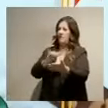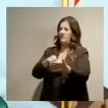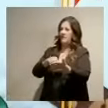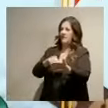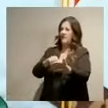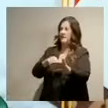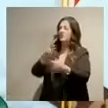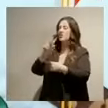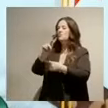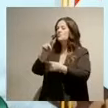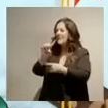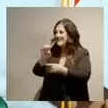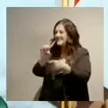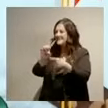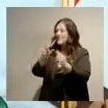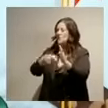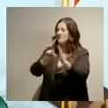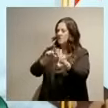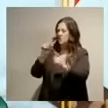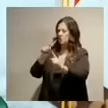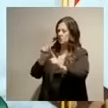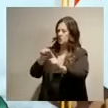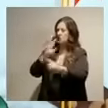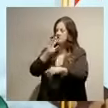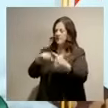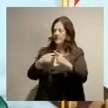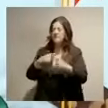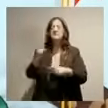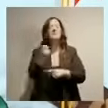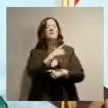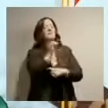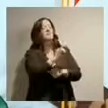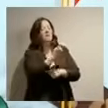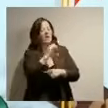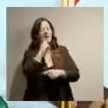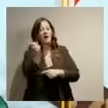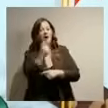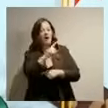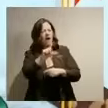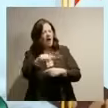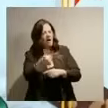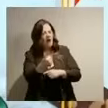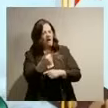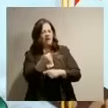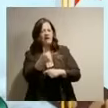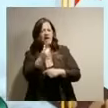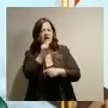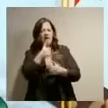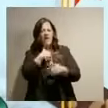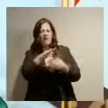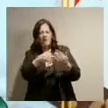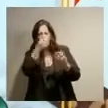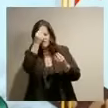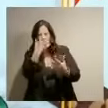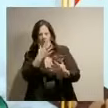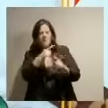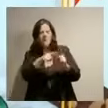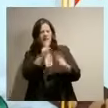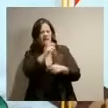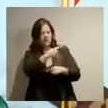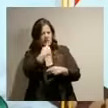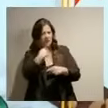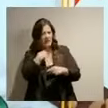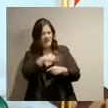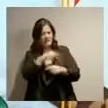for the rate review. For the rates. And then also, I don't have the full details in front of me, so can you talk about the